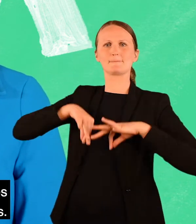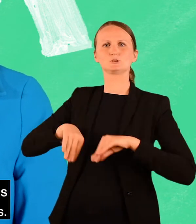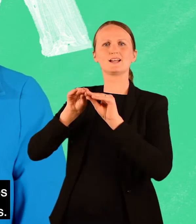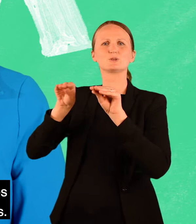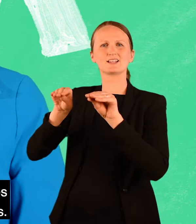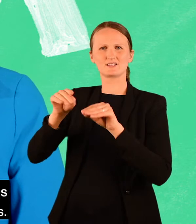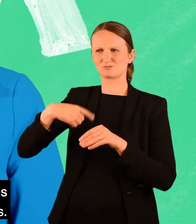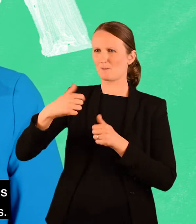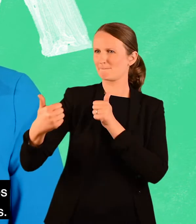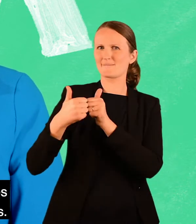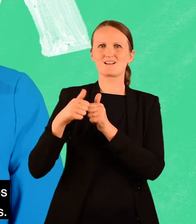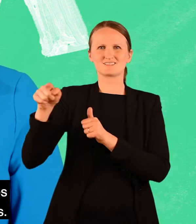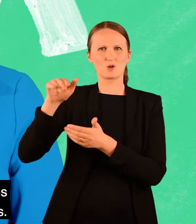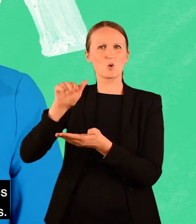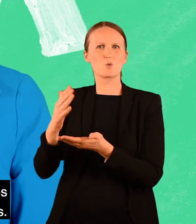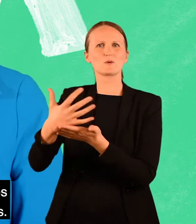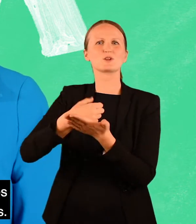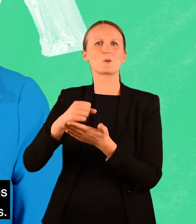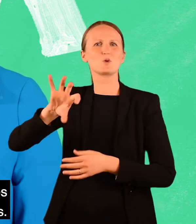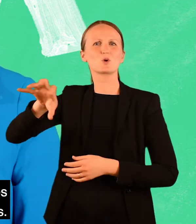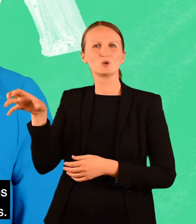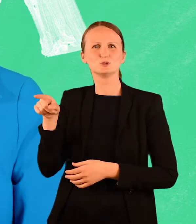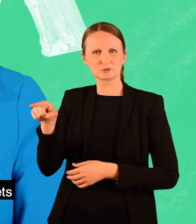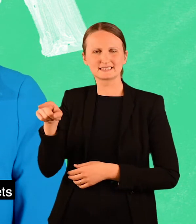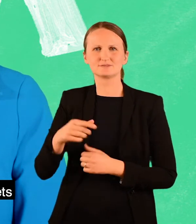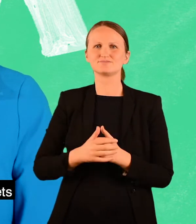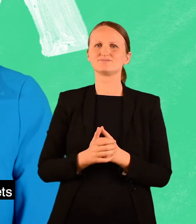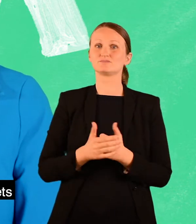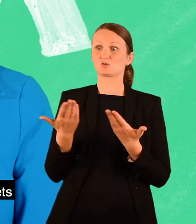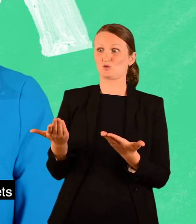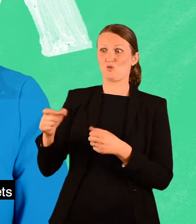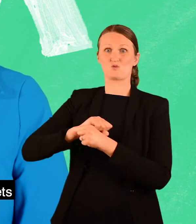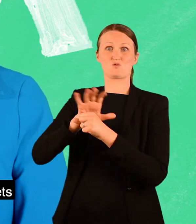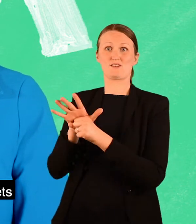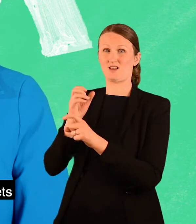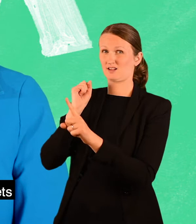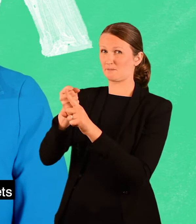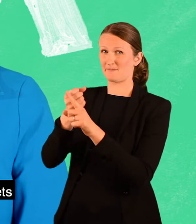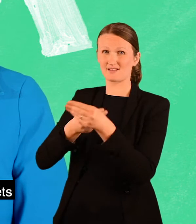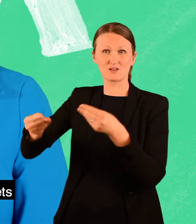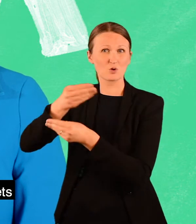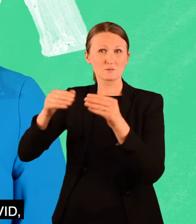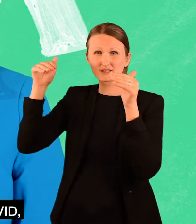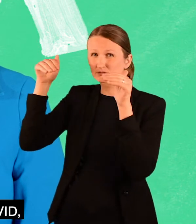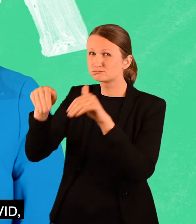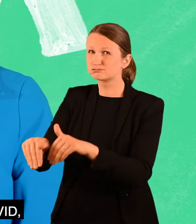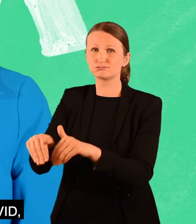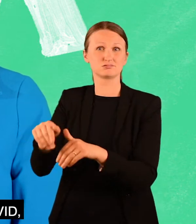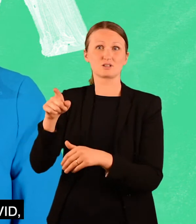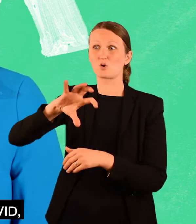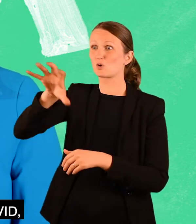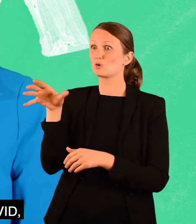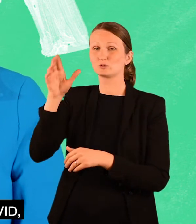to education ministries in low-income partner countries. As their own government budgets are being further squeezed by the